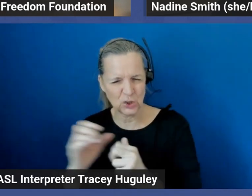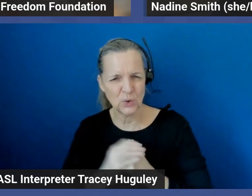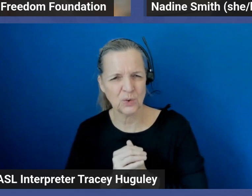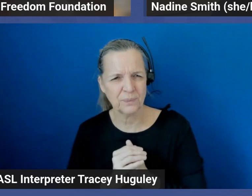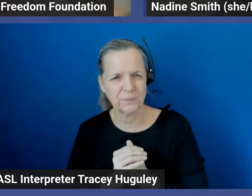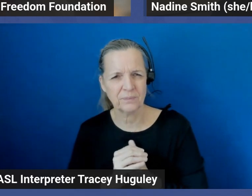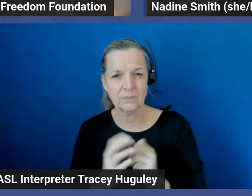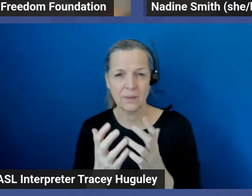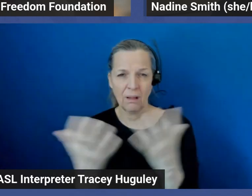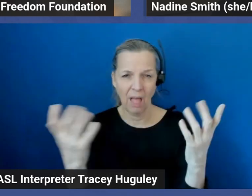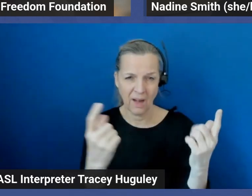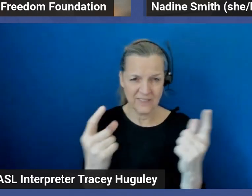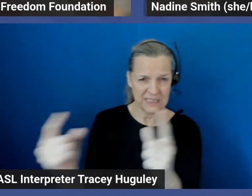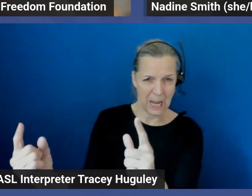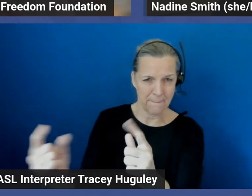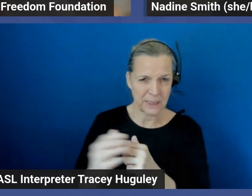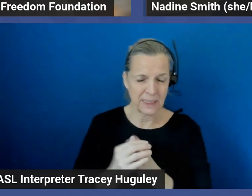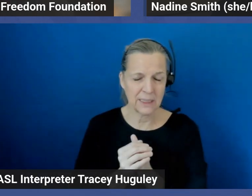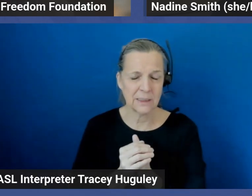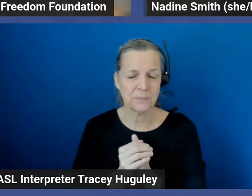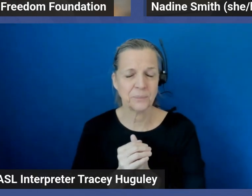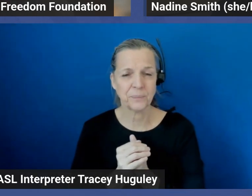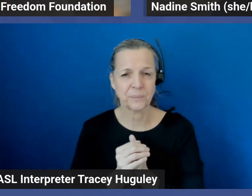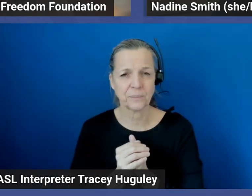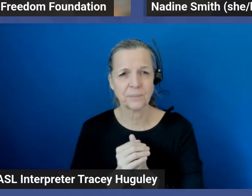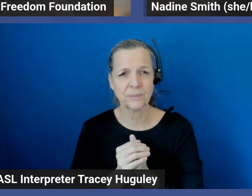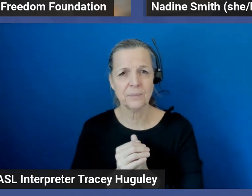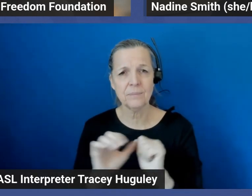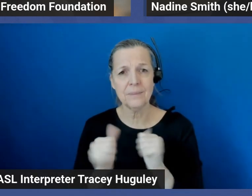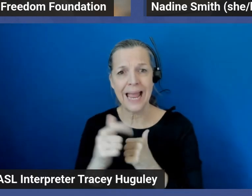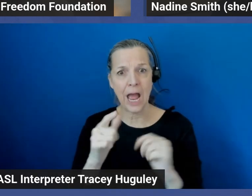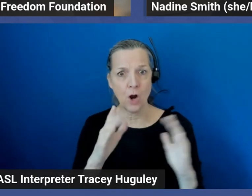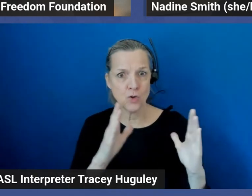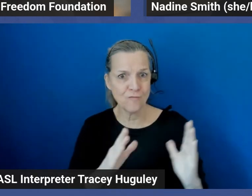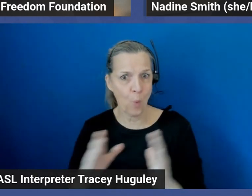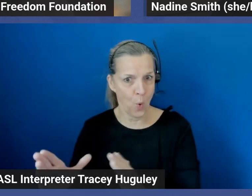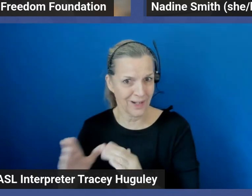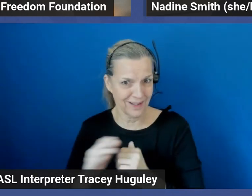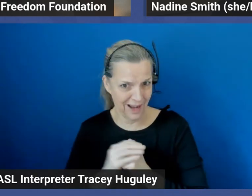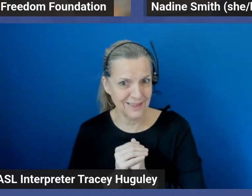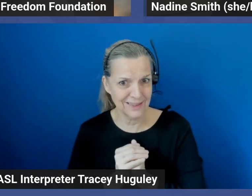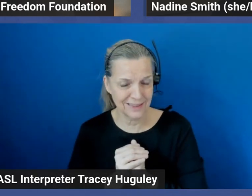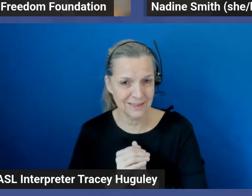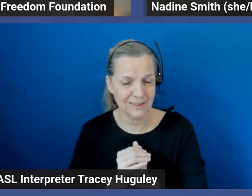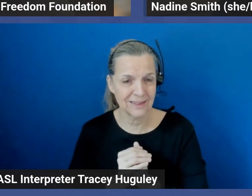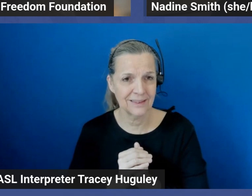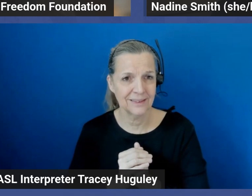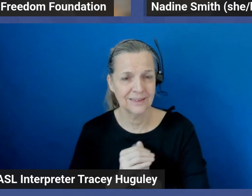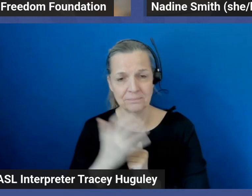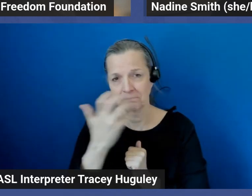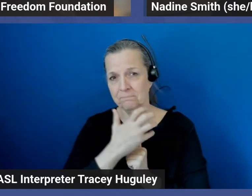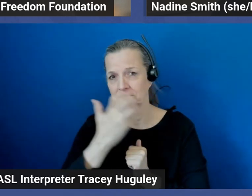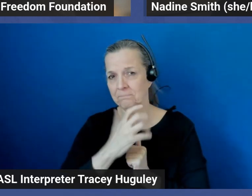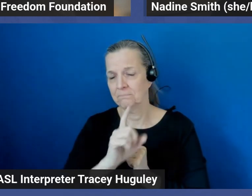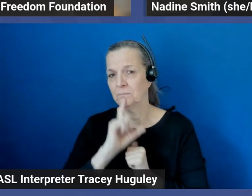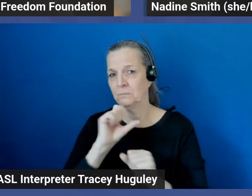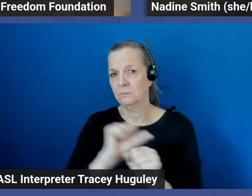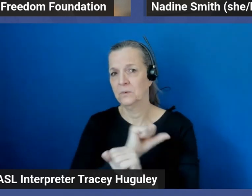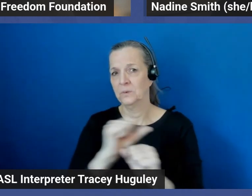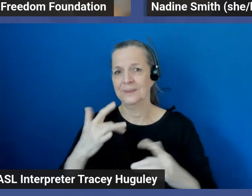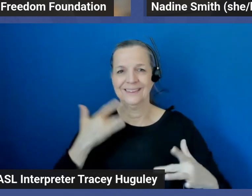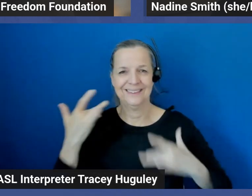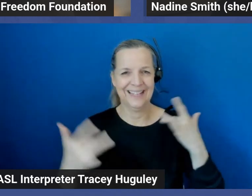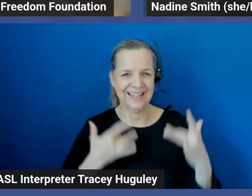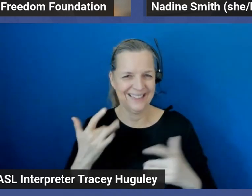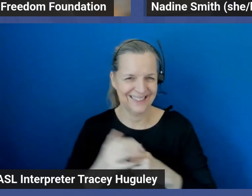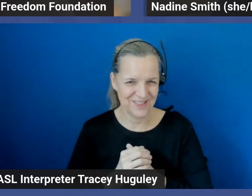a lot of it's going on, but the way you've organized this, I think is very, very